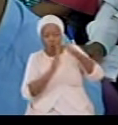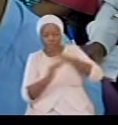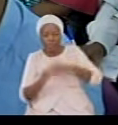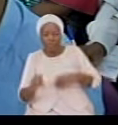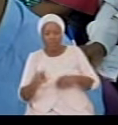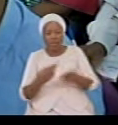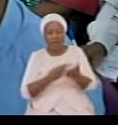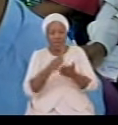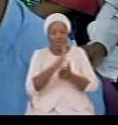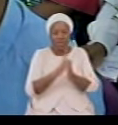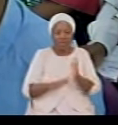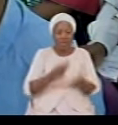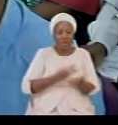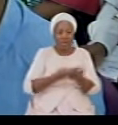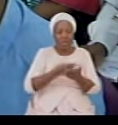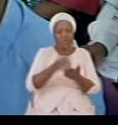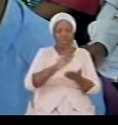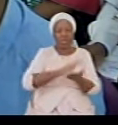godly.